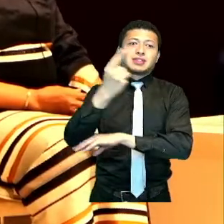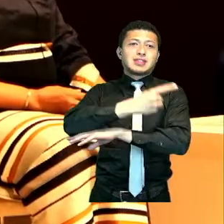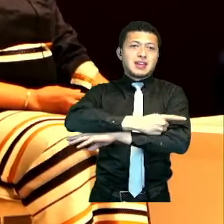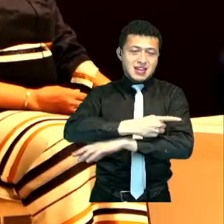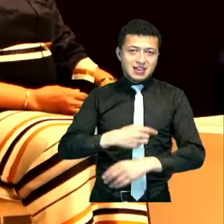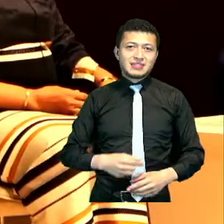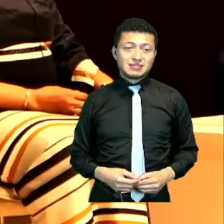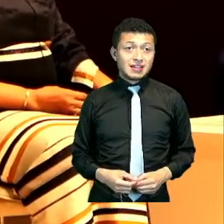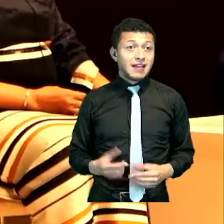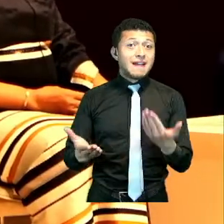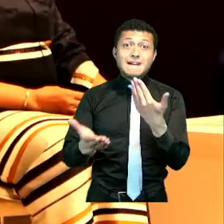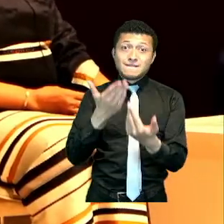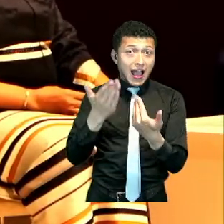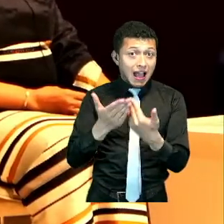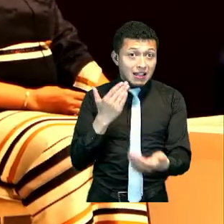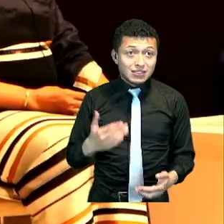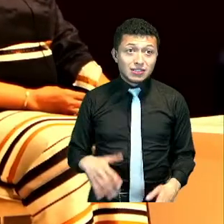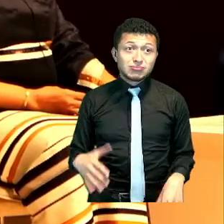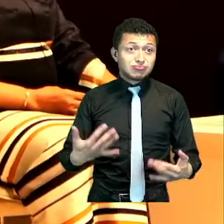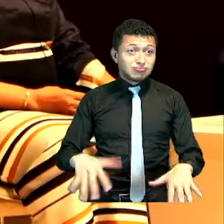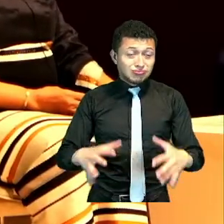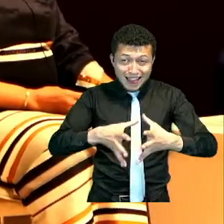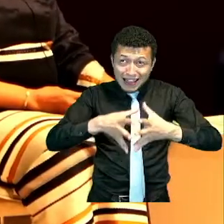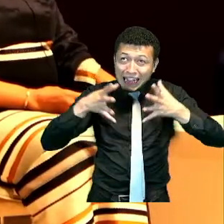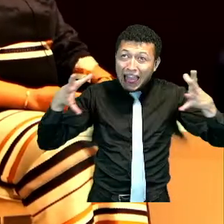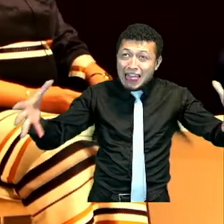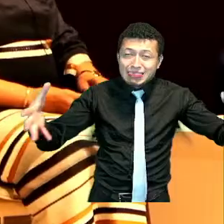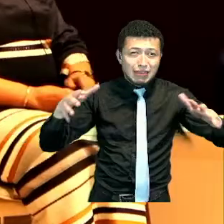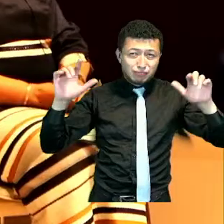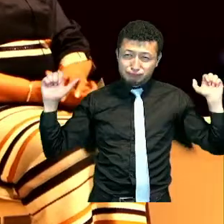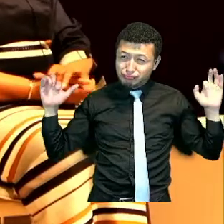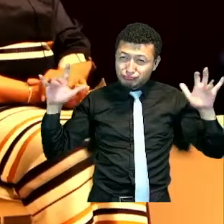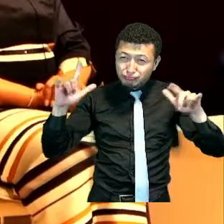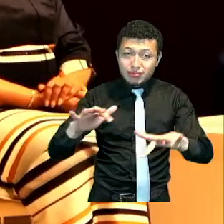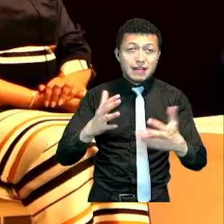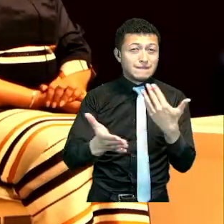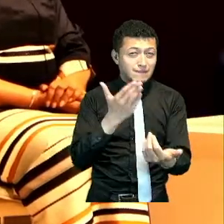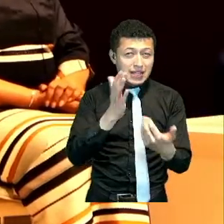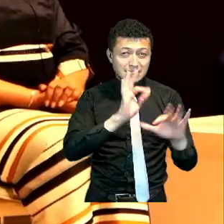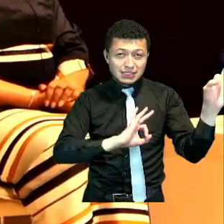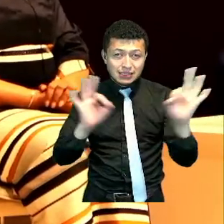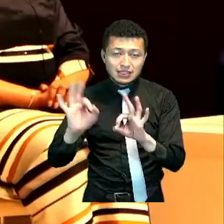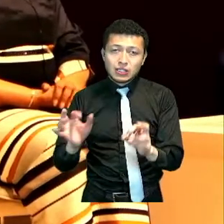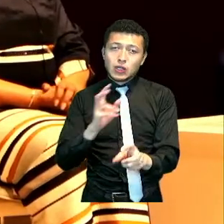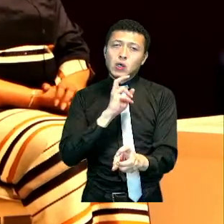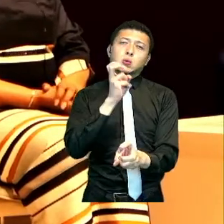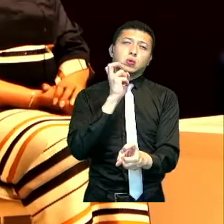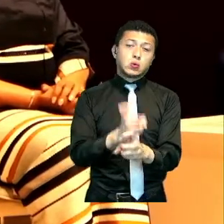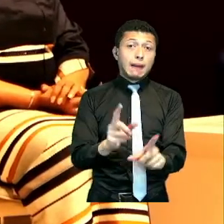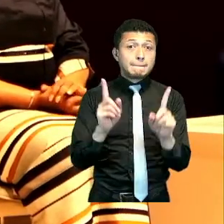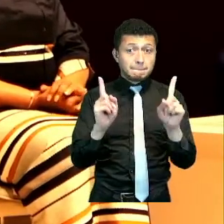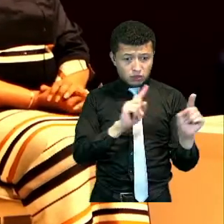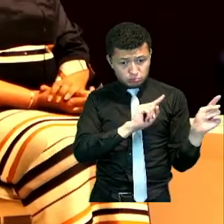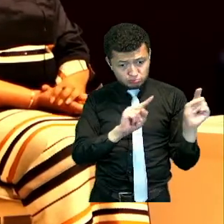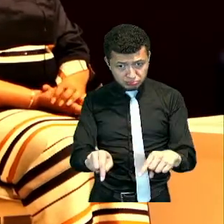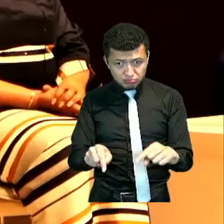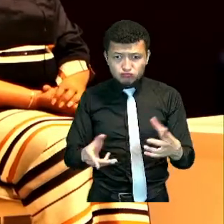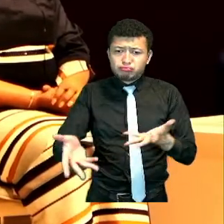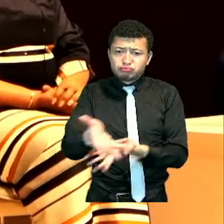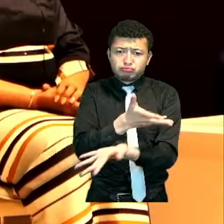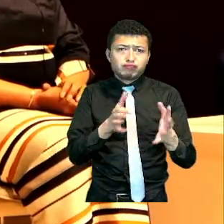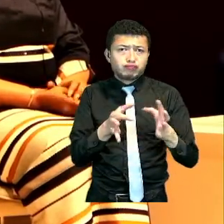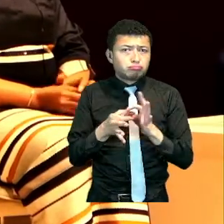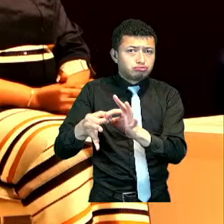today. It is not easy to organize something so large. It is not easy, but we're